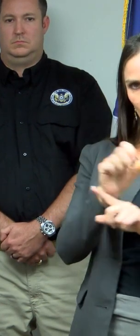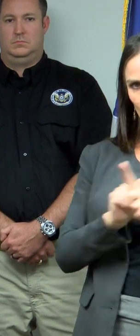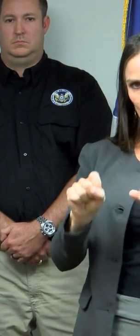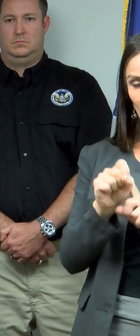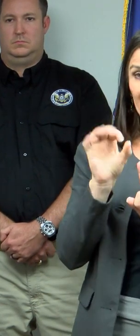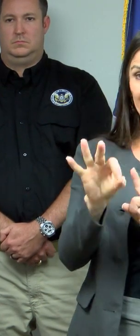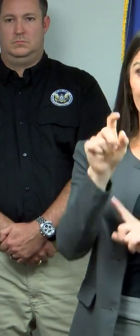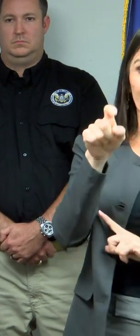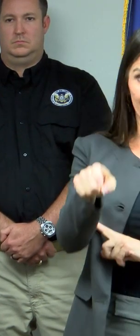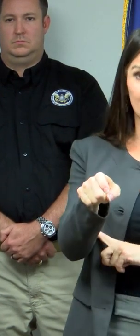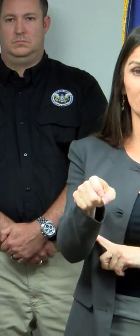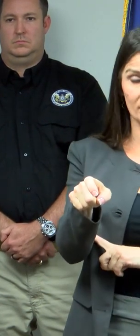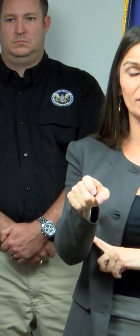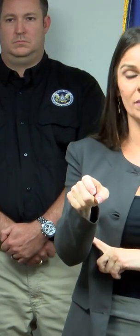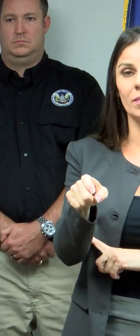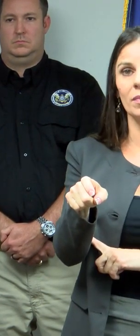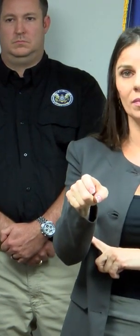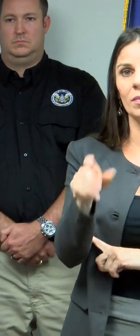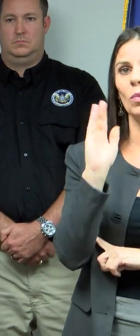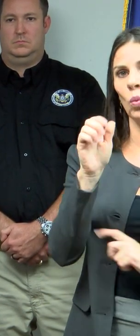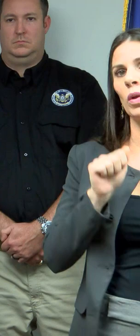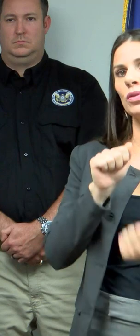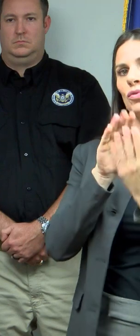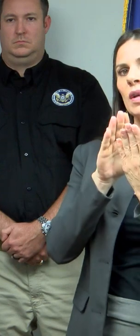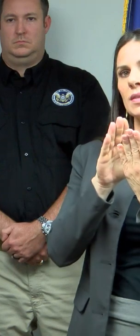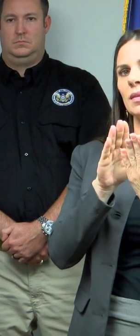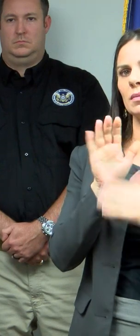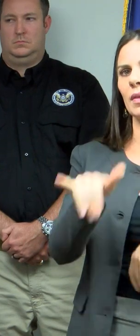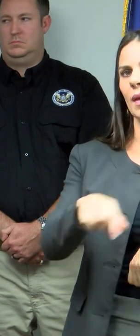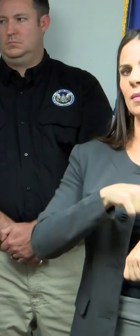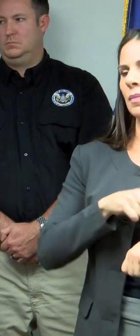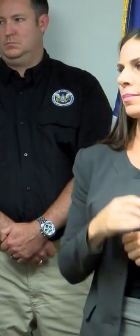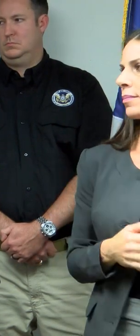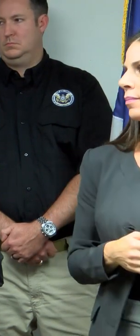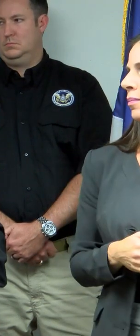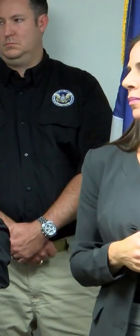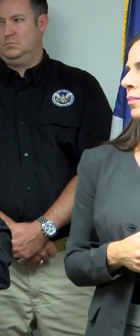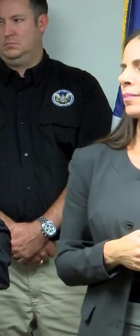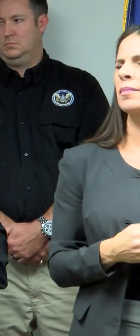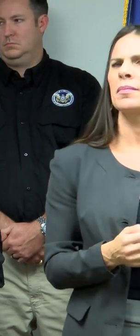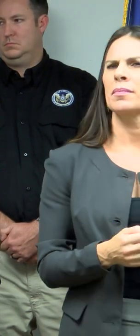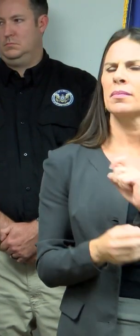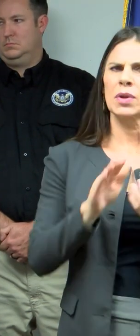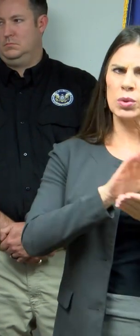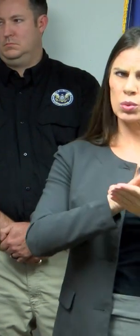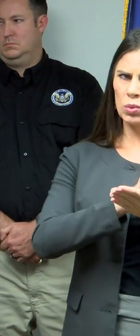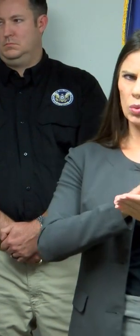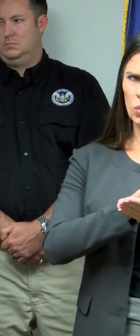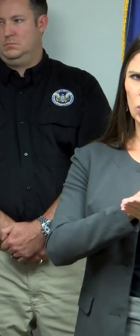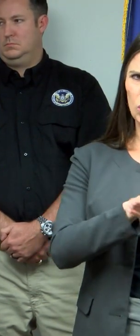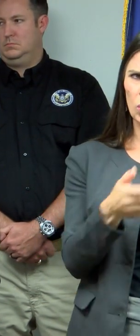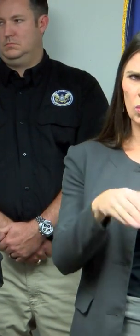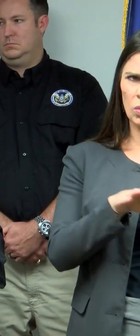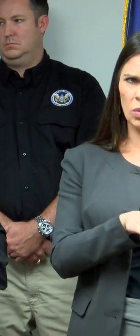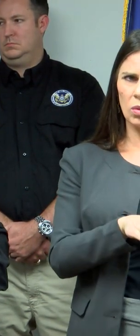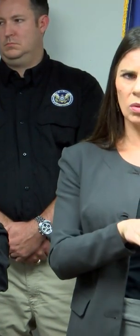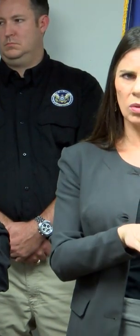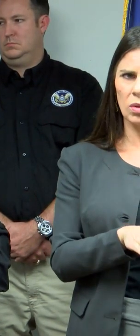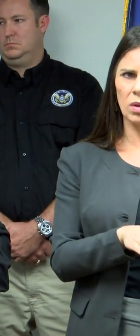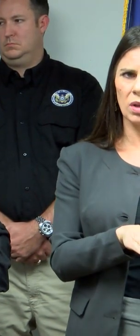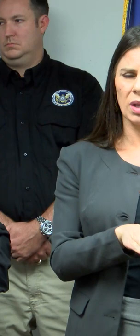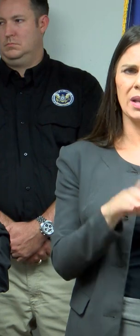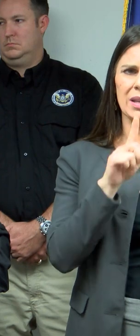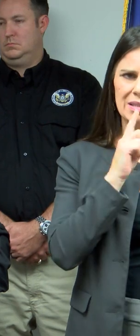needed, we will address that issue at that time. In terms of school closures, is it safe to say that schools will